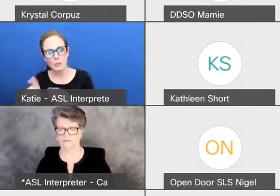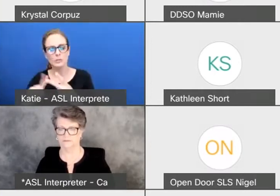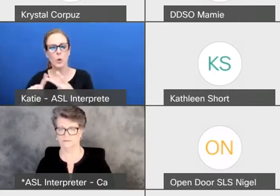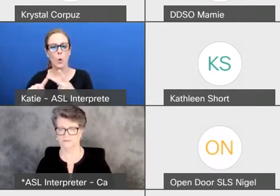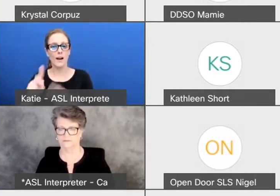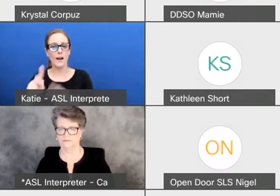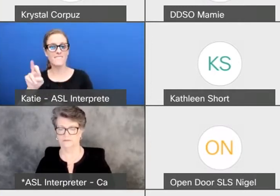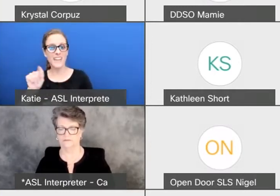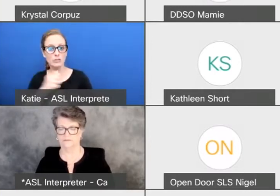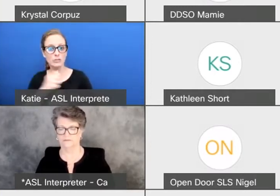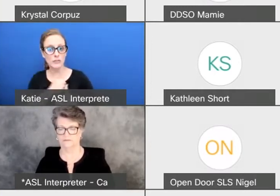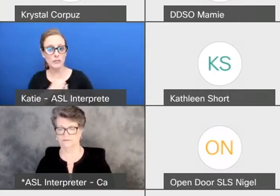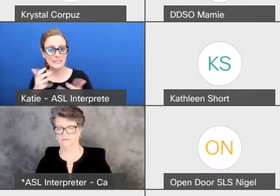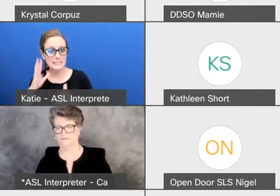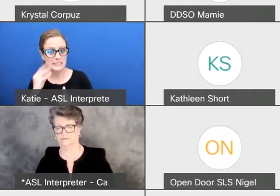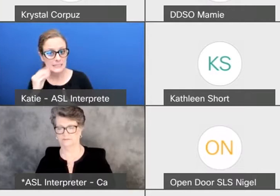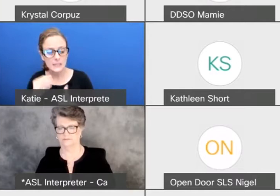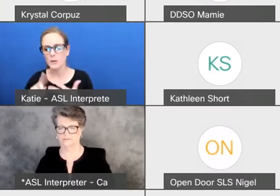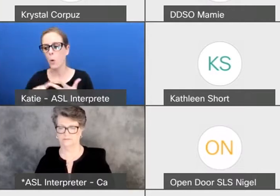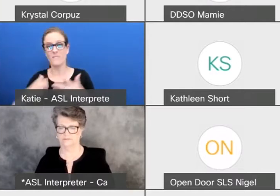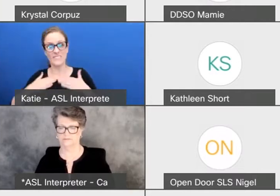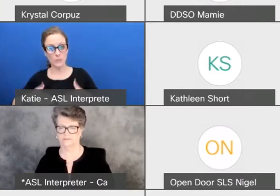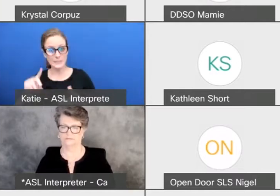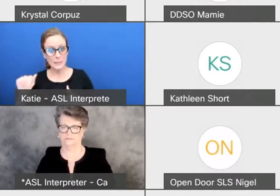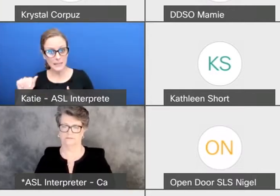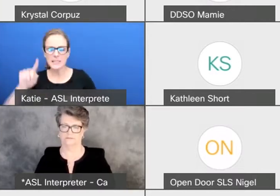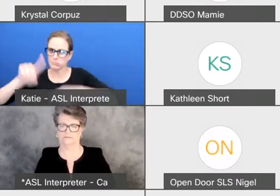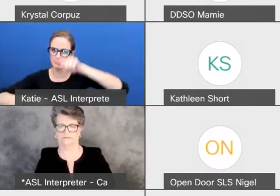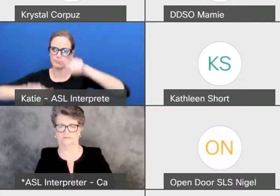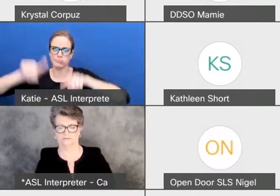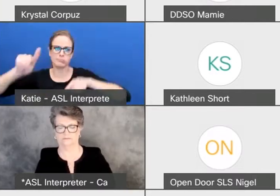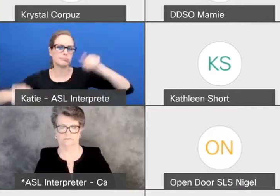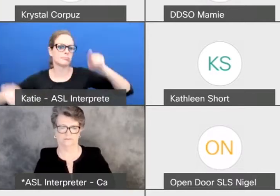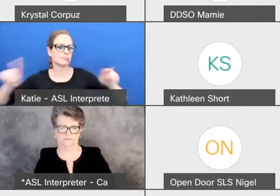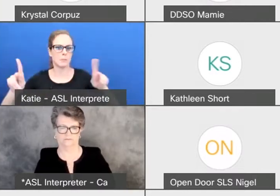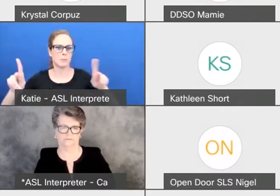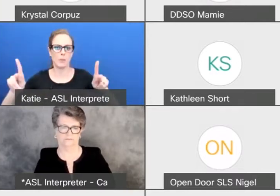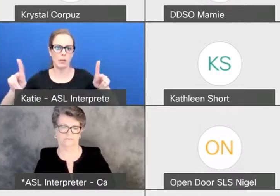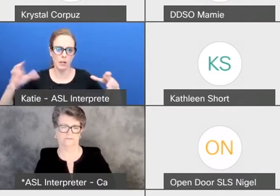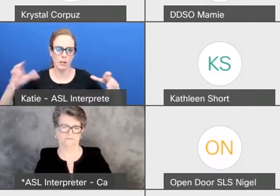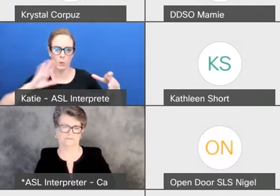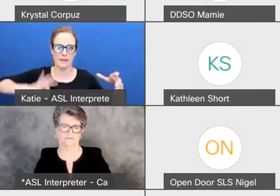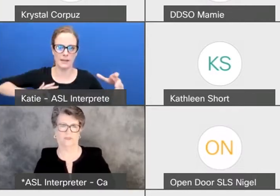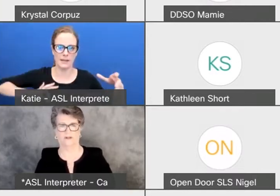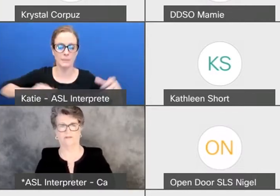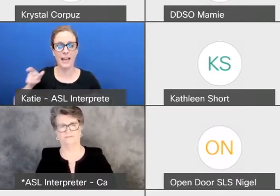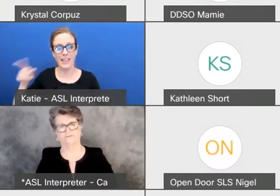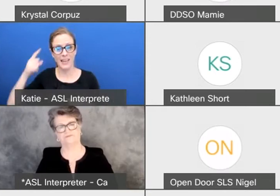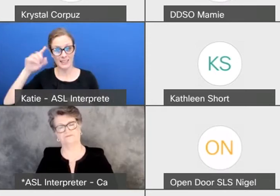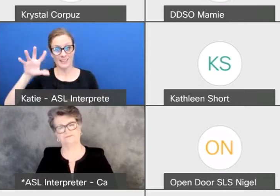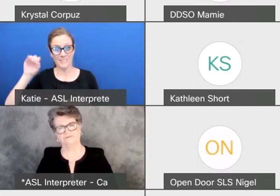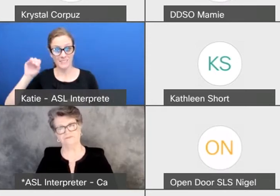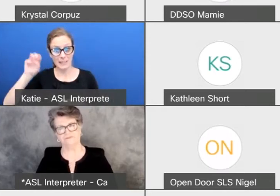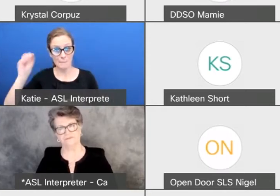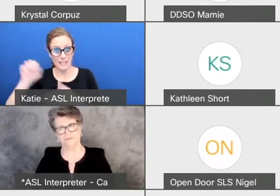physical disabilities. So it is a wide range of individuals that would benefit from this. And they're thinking with the $50 million, they'd